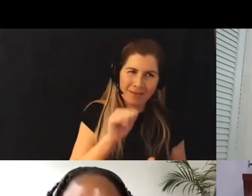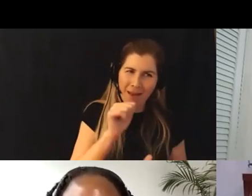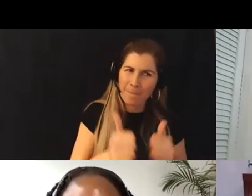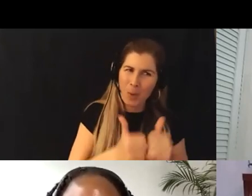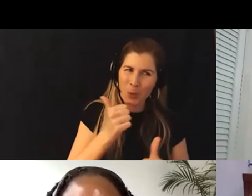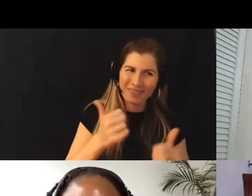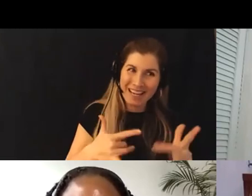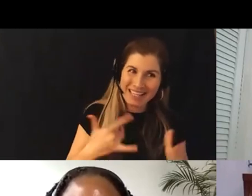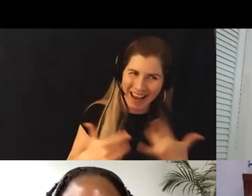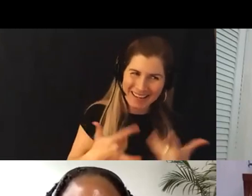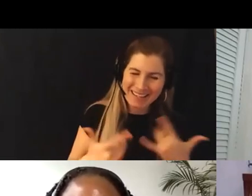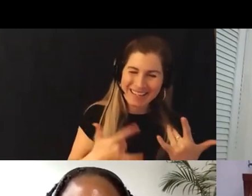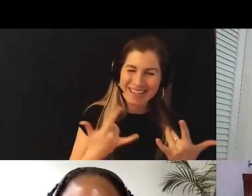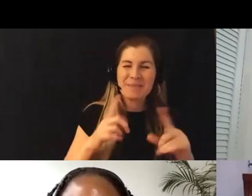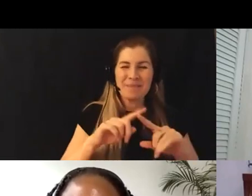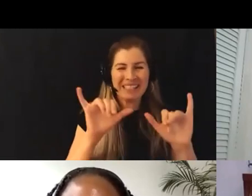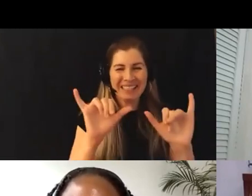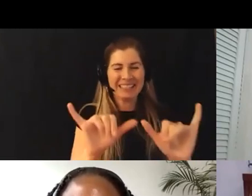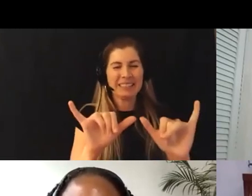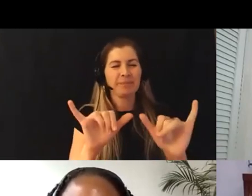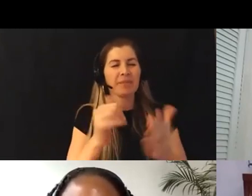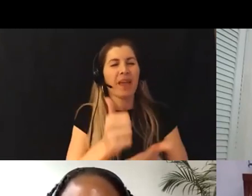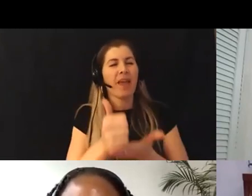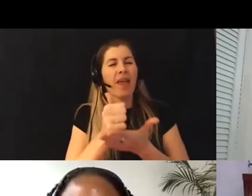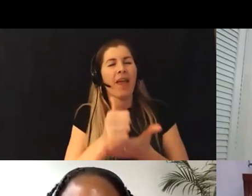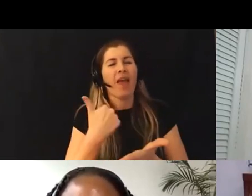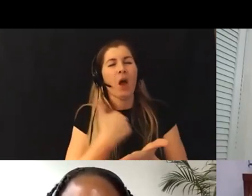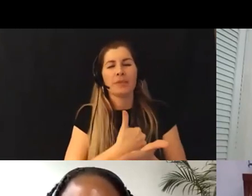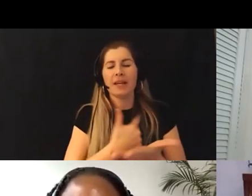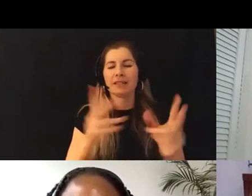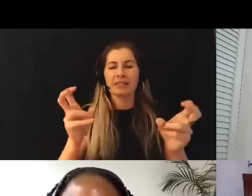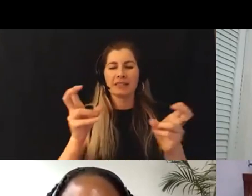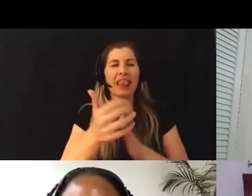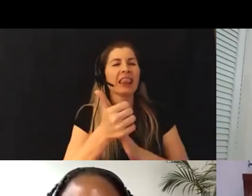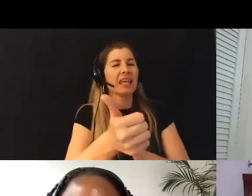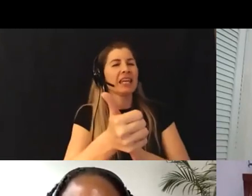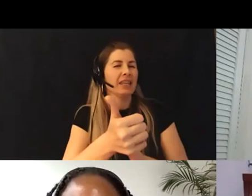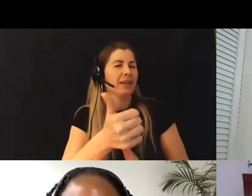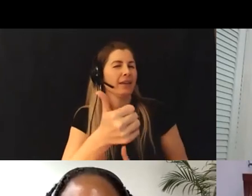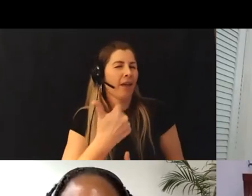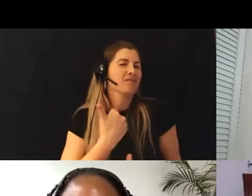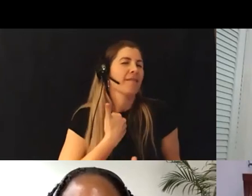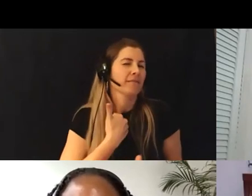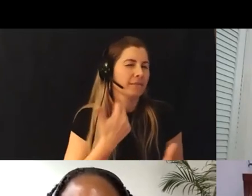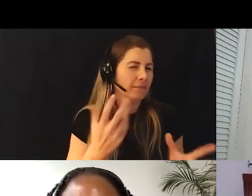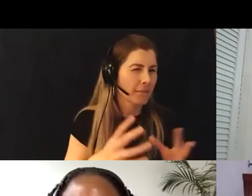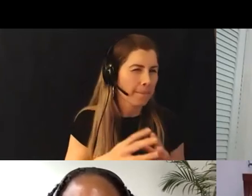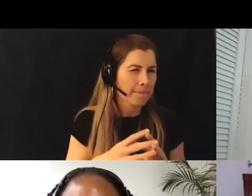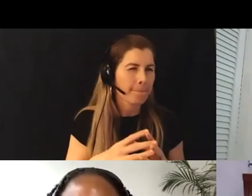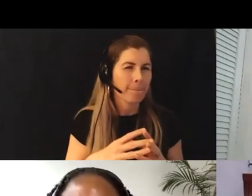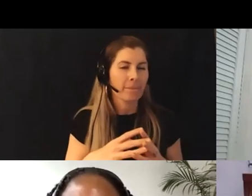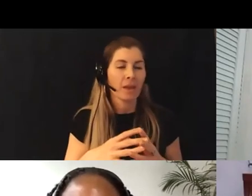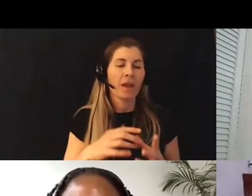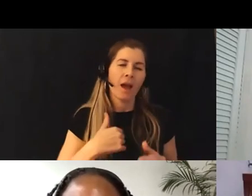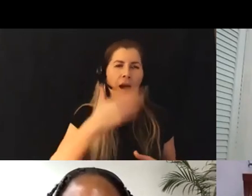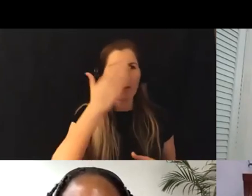wear, but it helps us to drive and steer our own ship. Do you know what I mean? So because of my understanding of